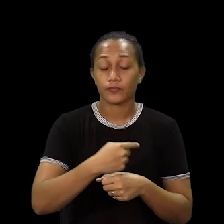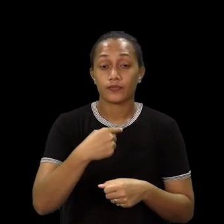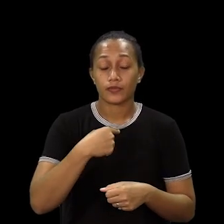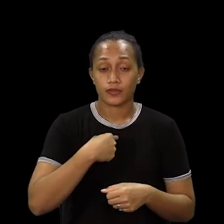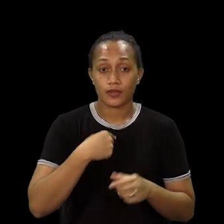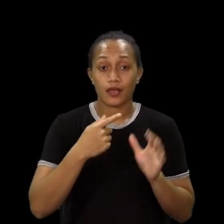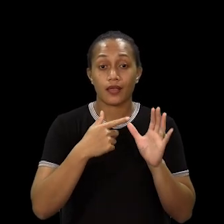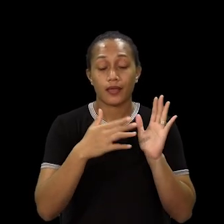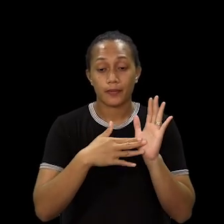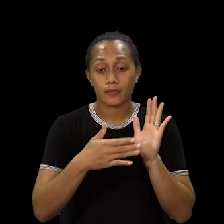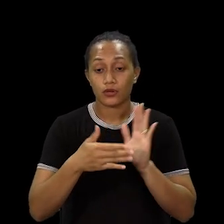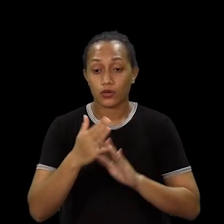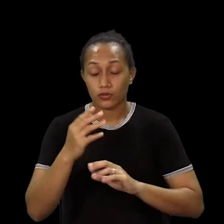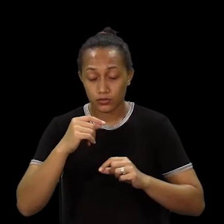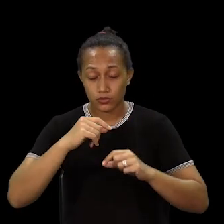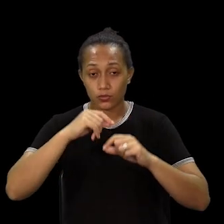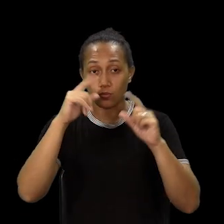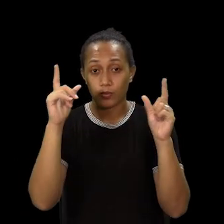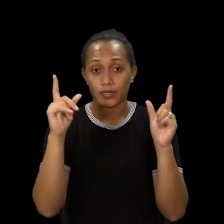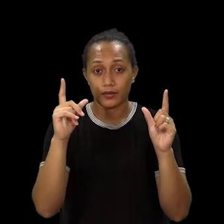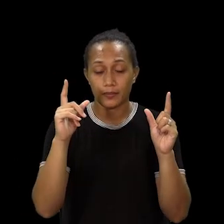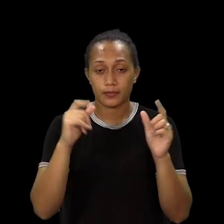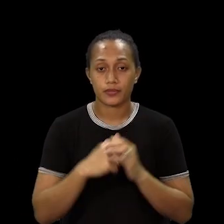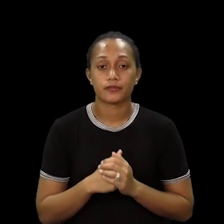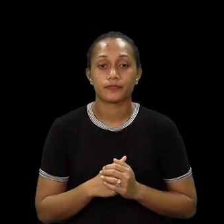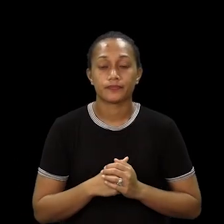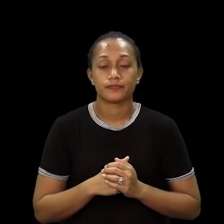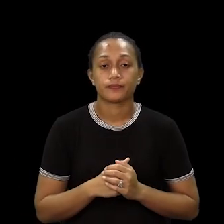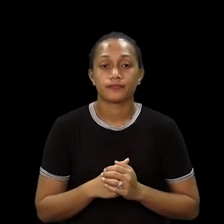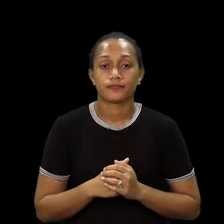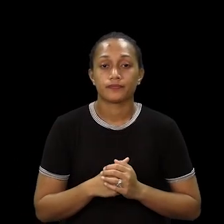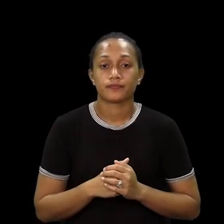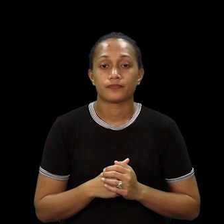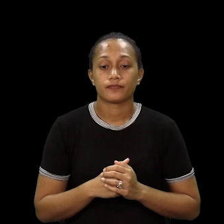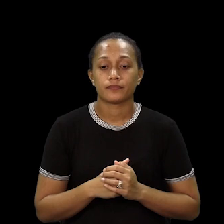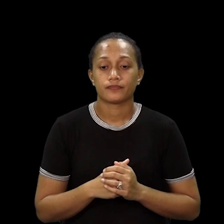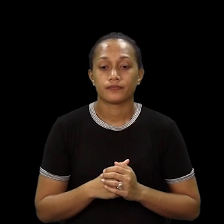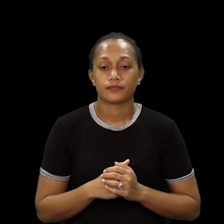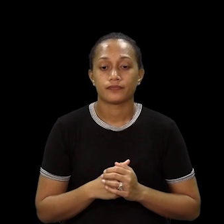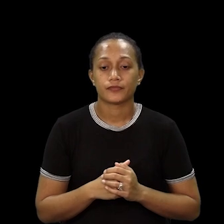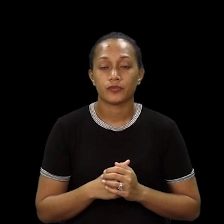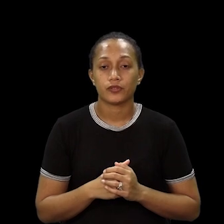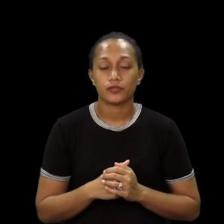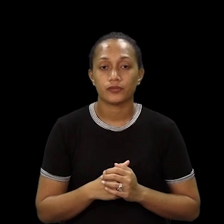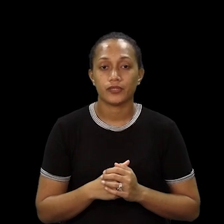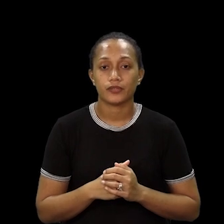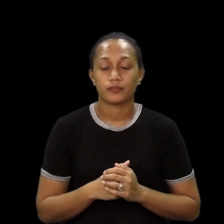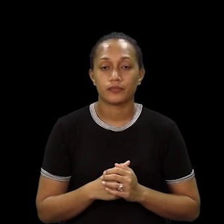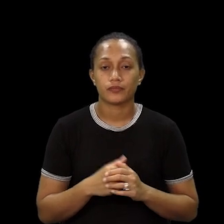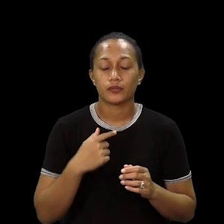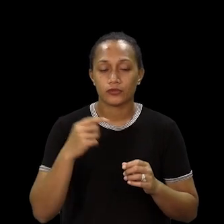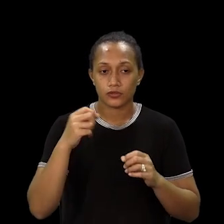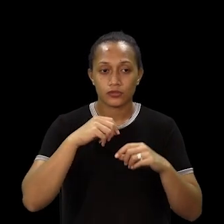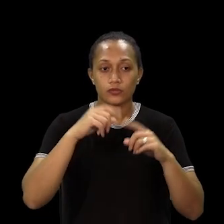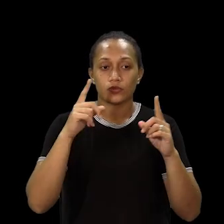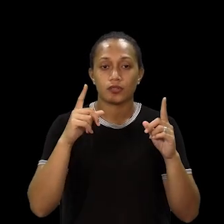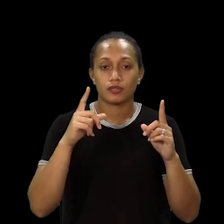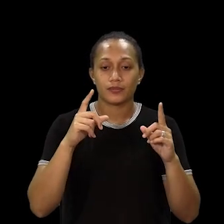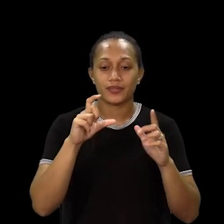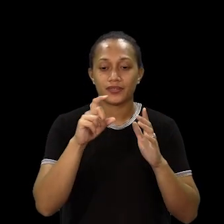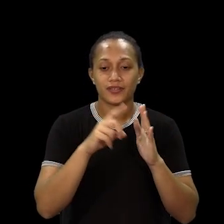example, I am going to wake up. I am going to wake